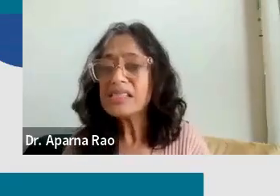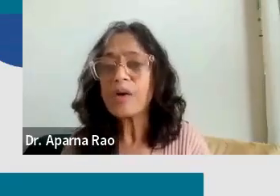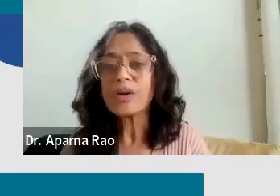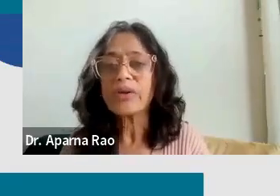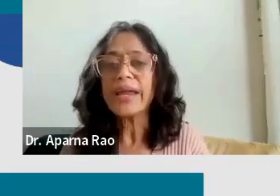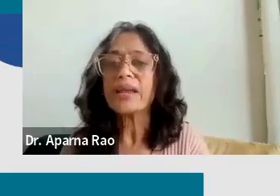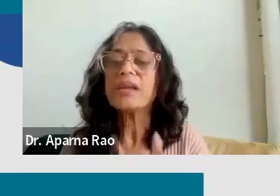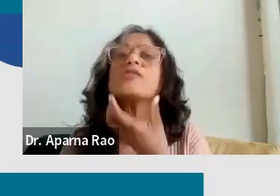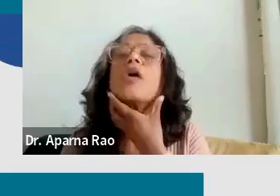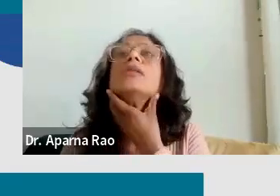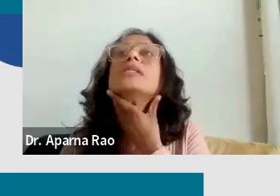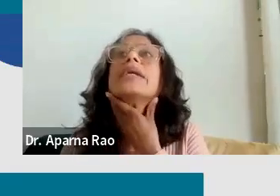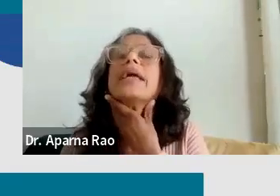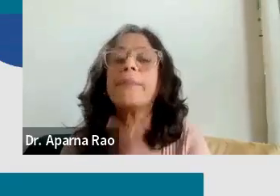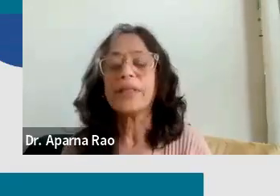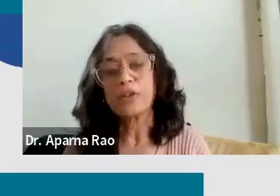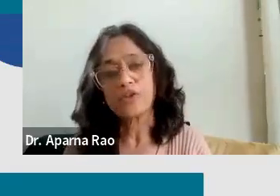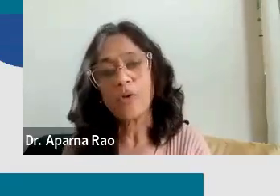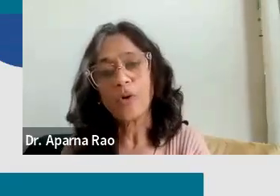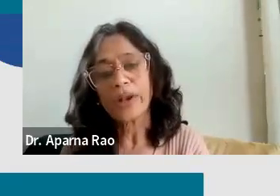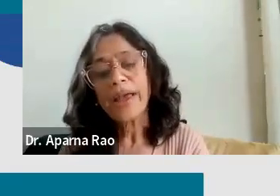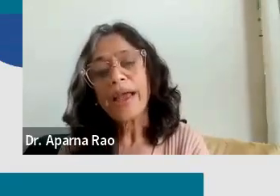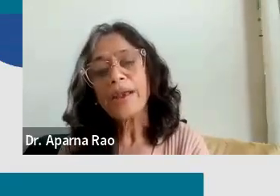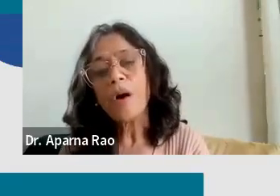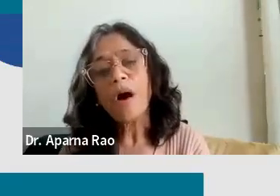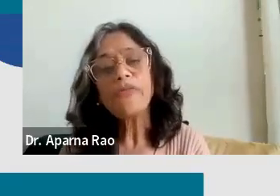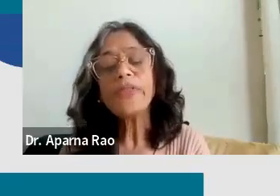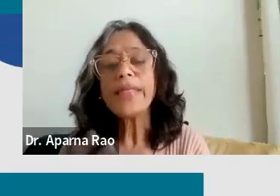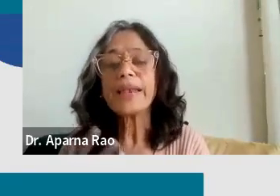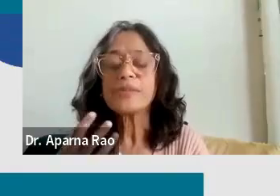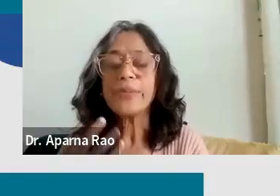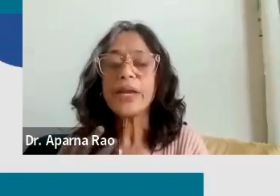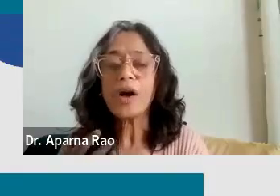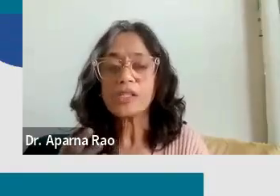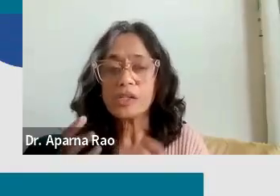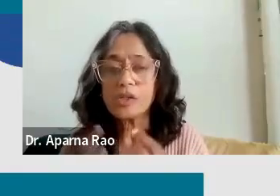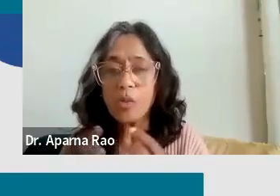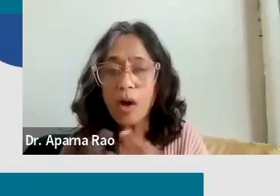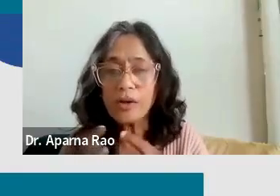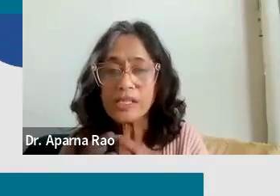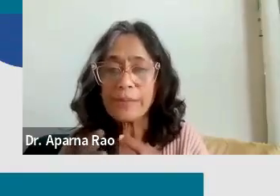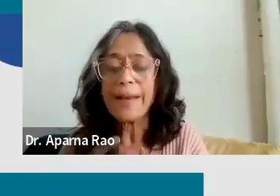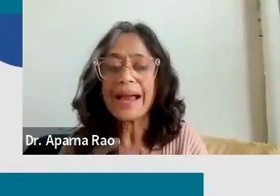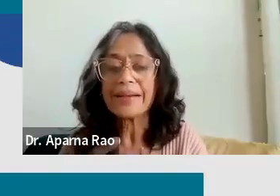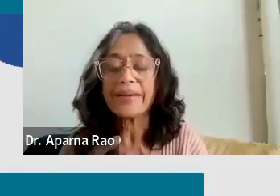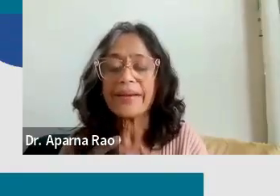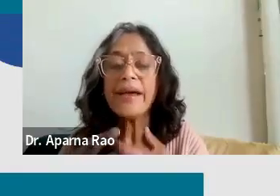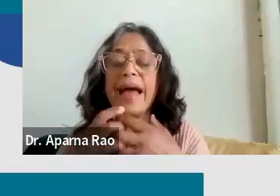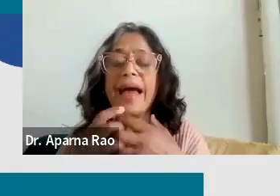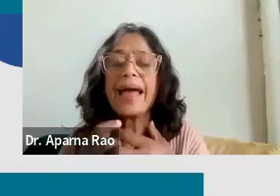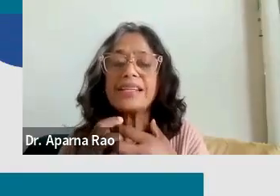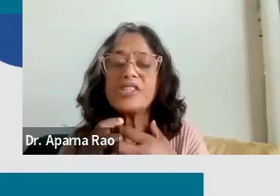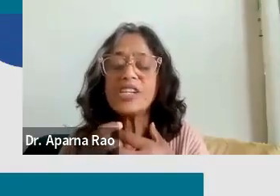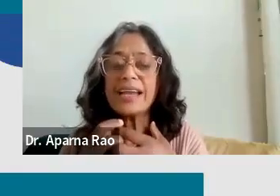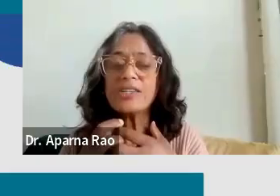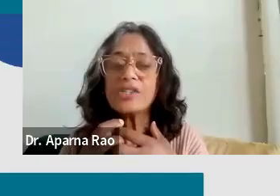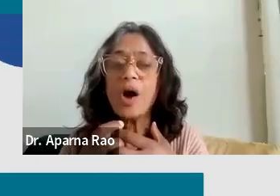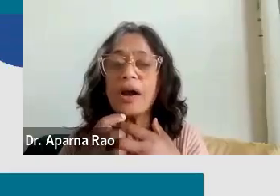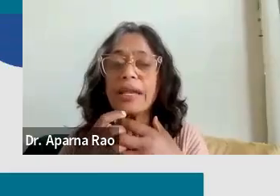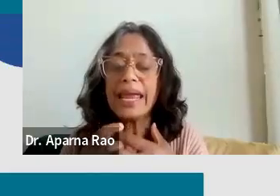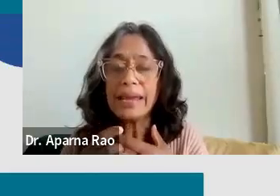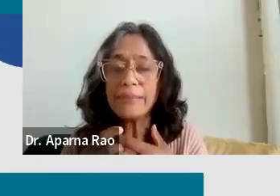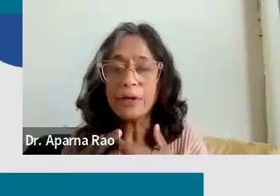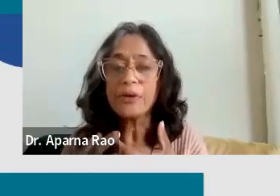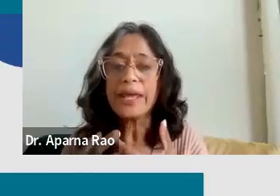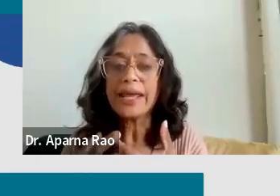their lungs sound great. It is all sitting up in the throat. And often that is because the swallow is impacted and the child